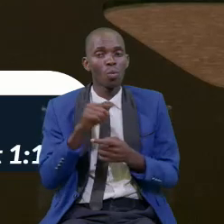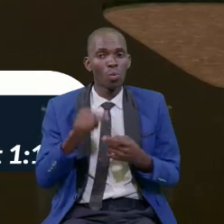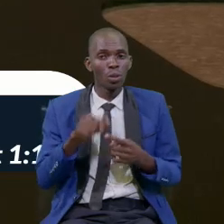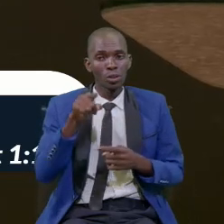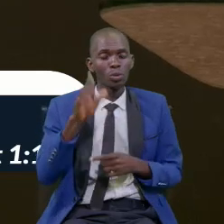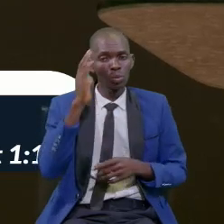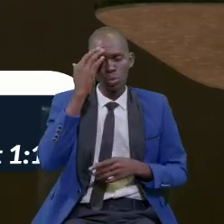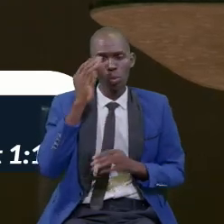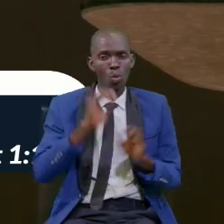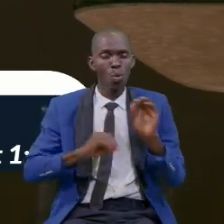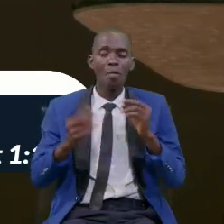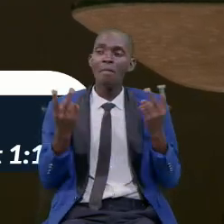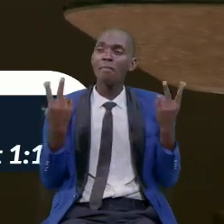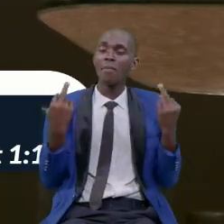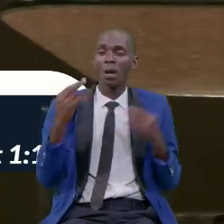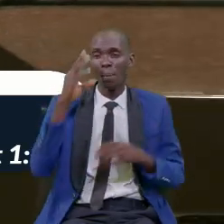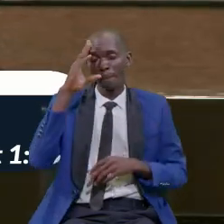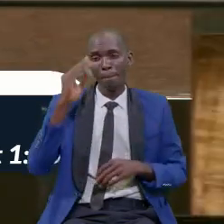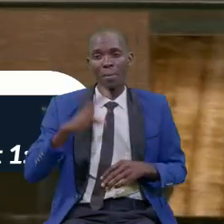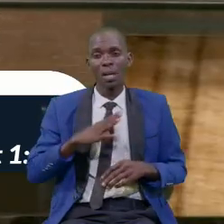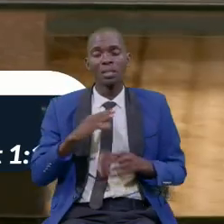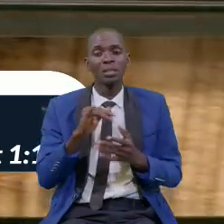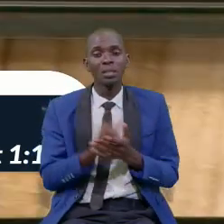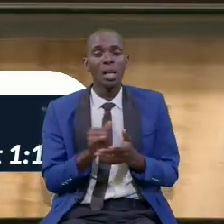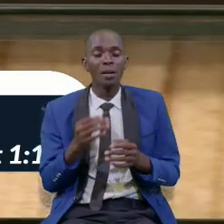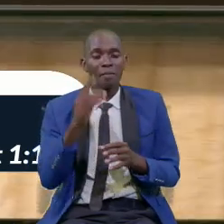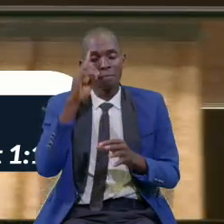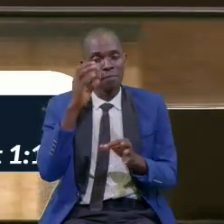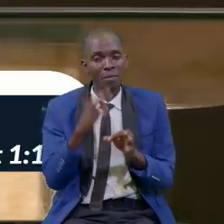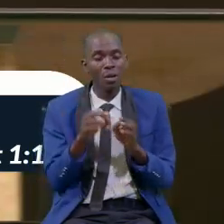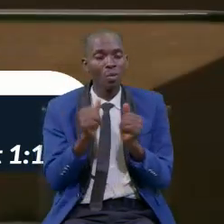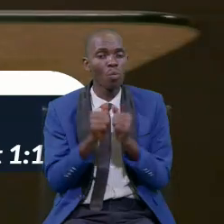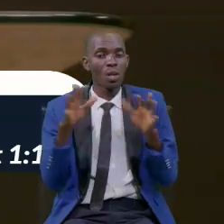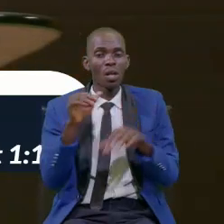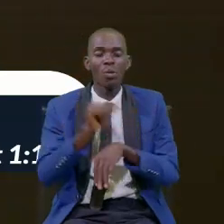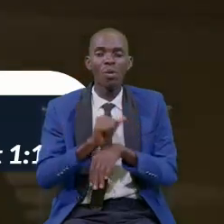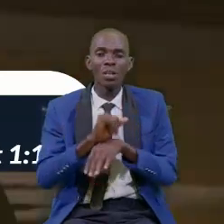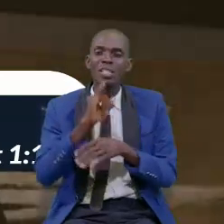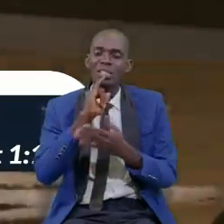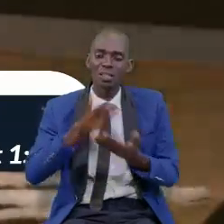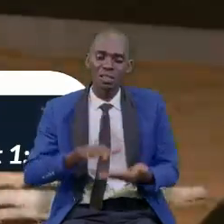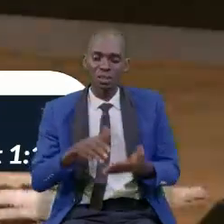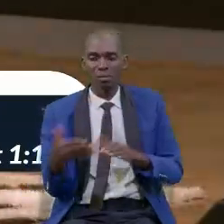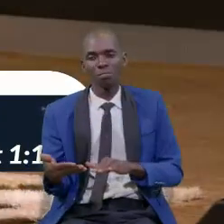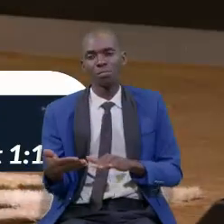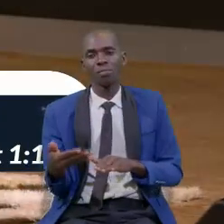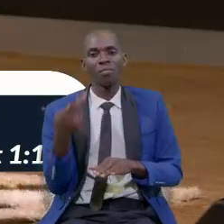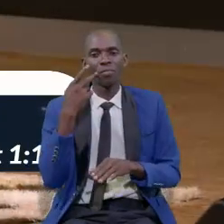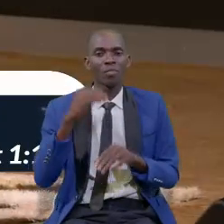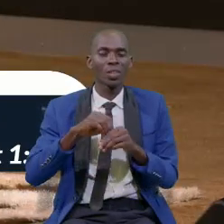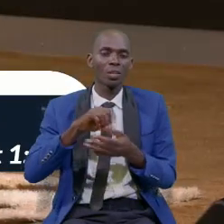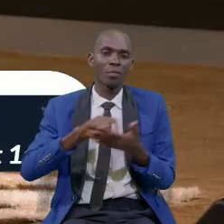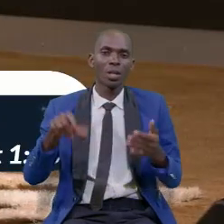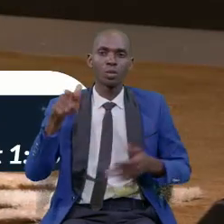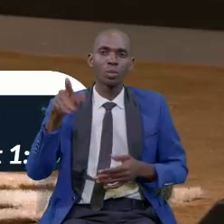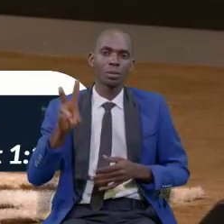vain man, that faith without works is dead? Look at verse